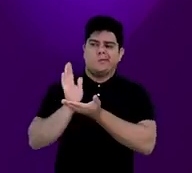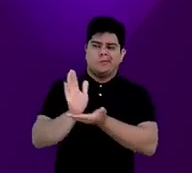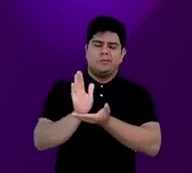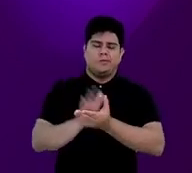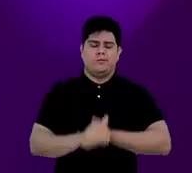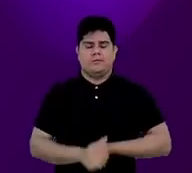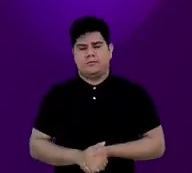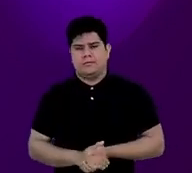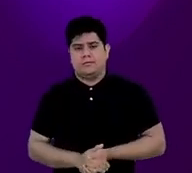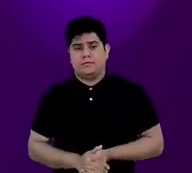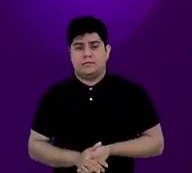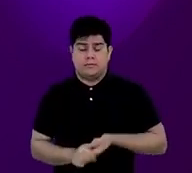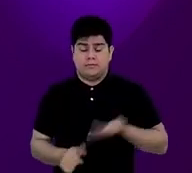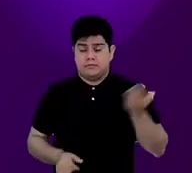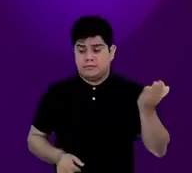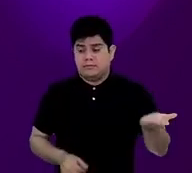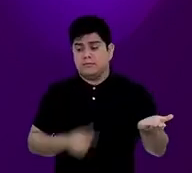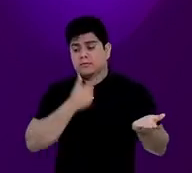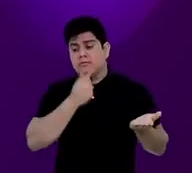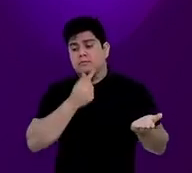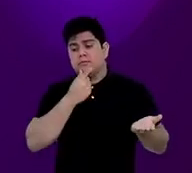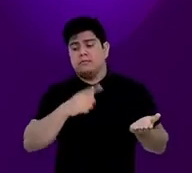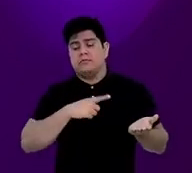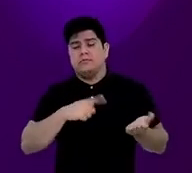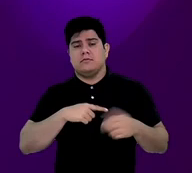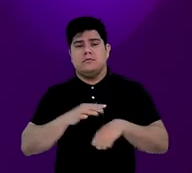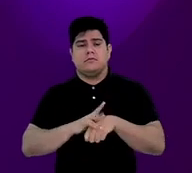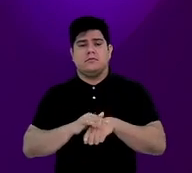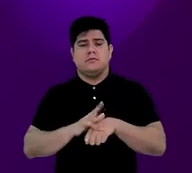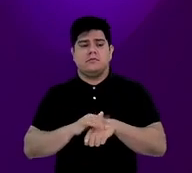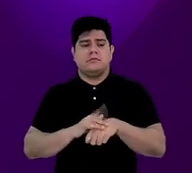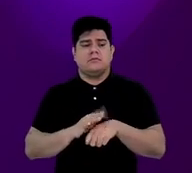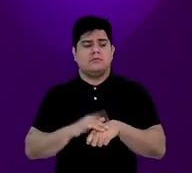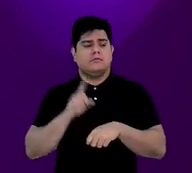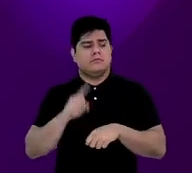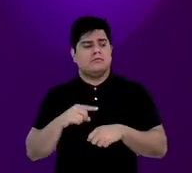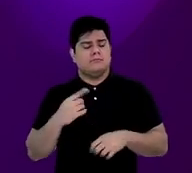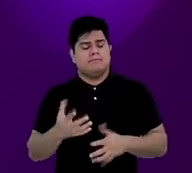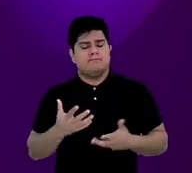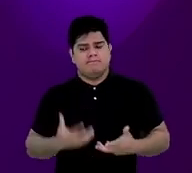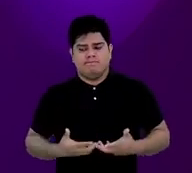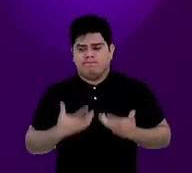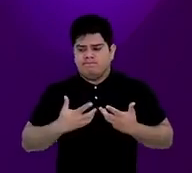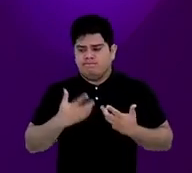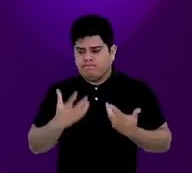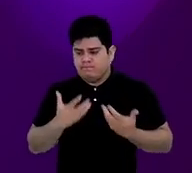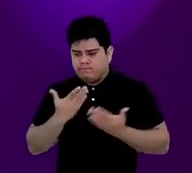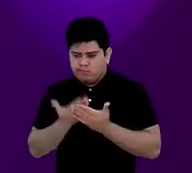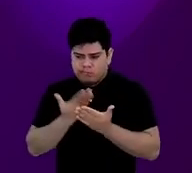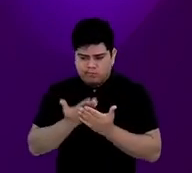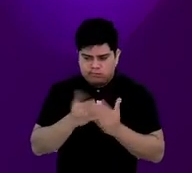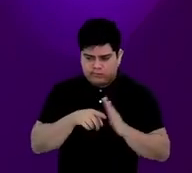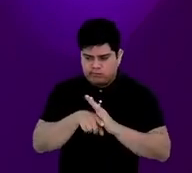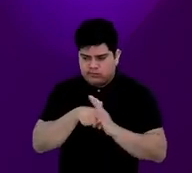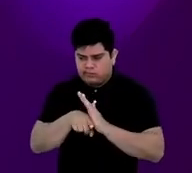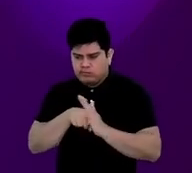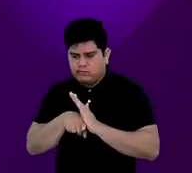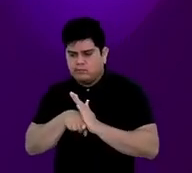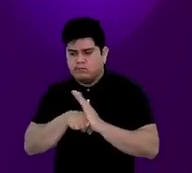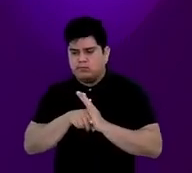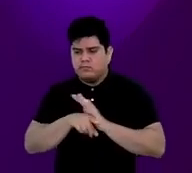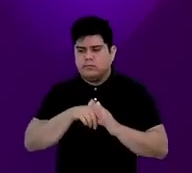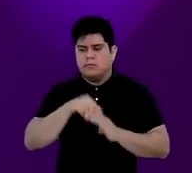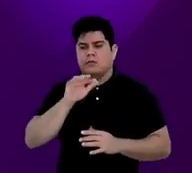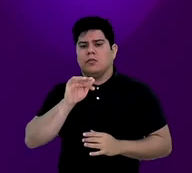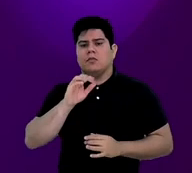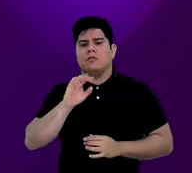him to study light therapy. And he built a famous Finsen lamp, which was quite an undertaking. And as